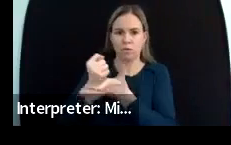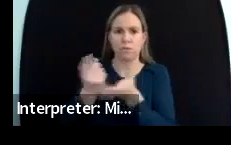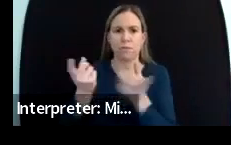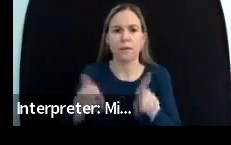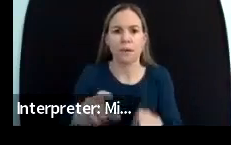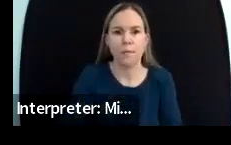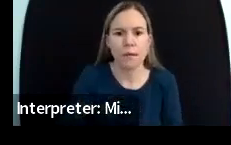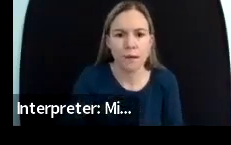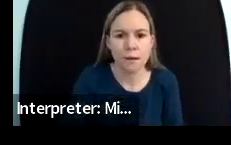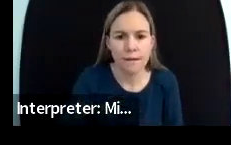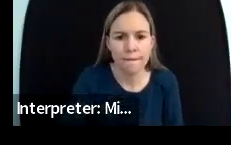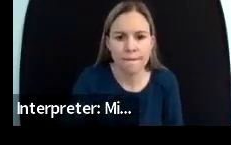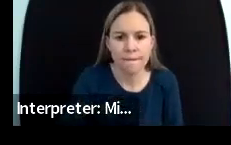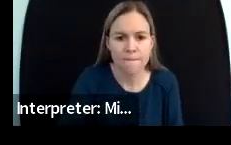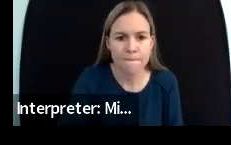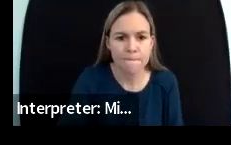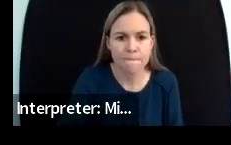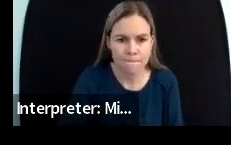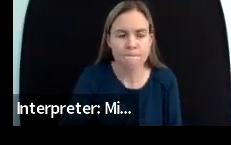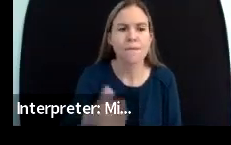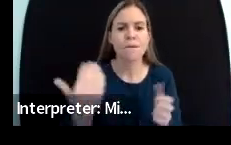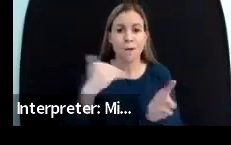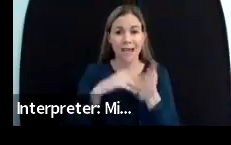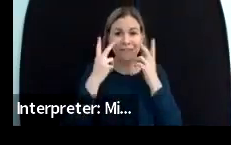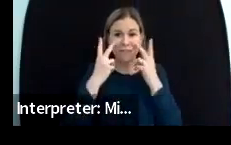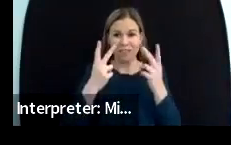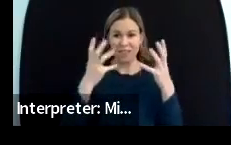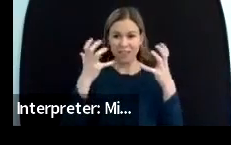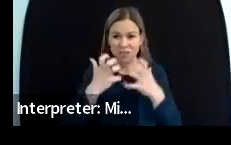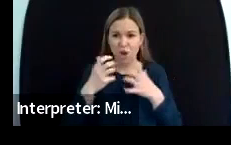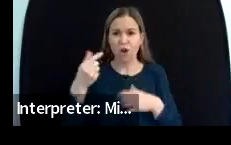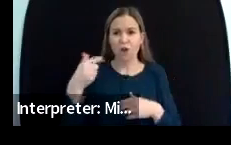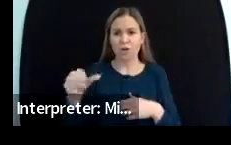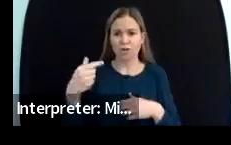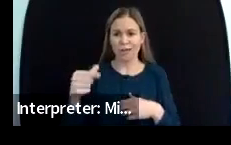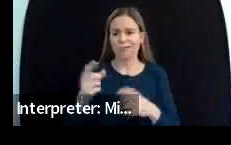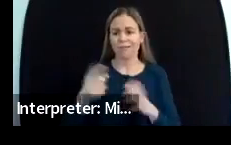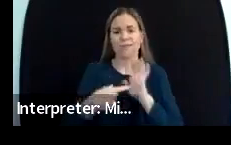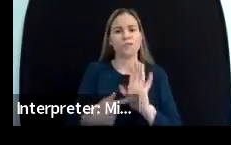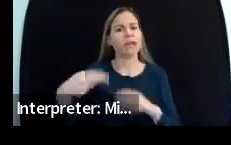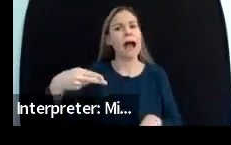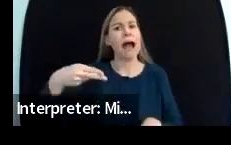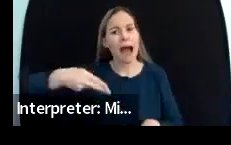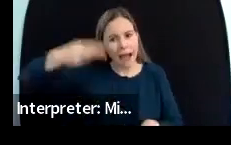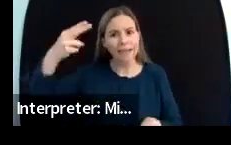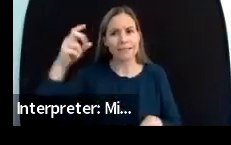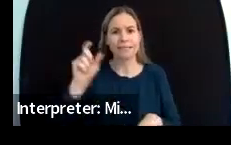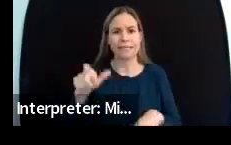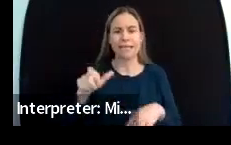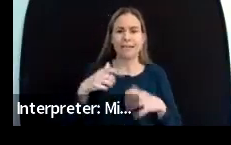And so again, the highest need areas are the dark green, and then areas with a high need are in that light